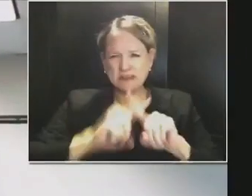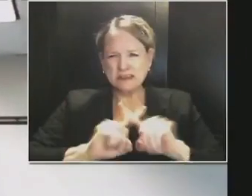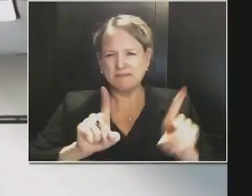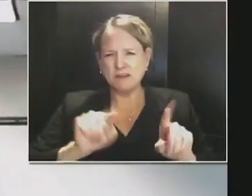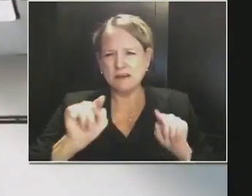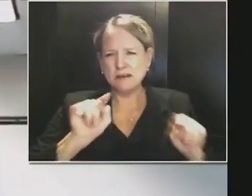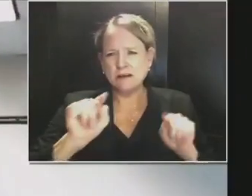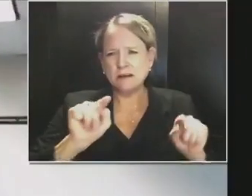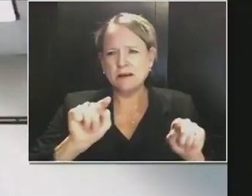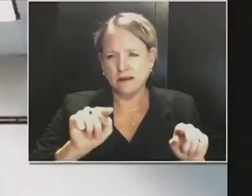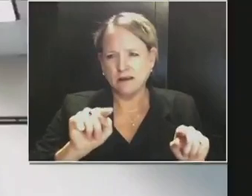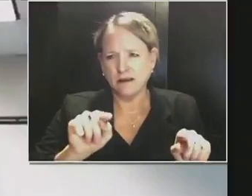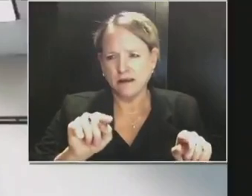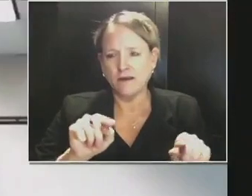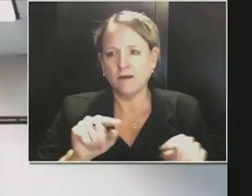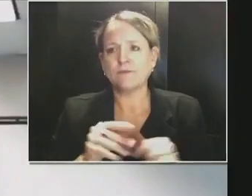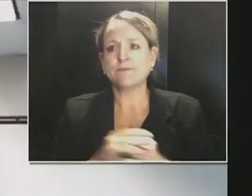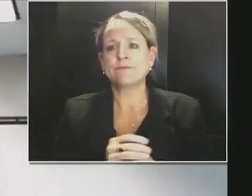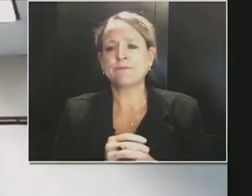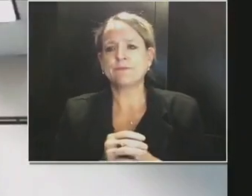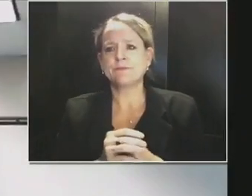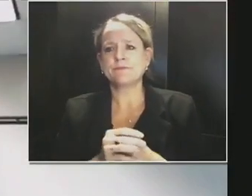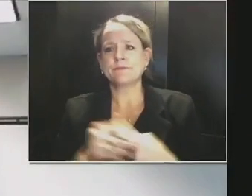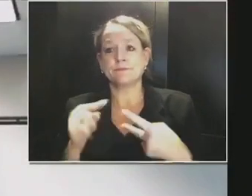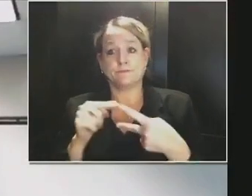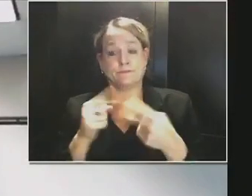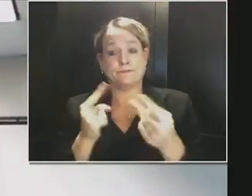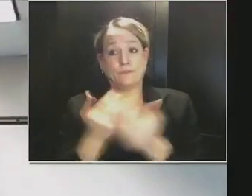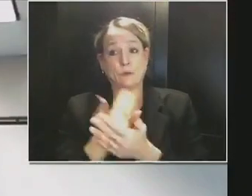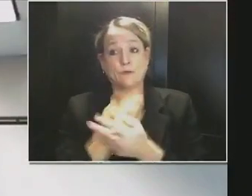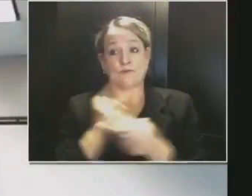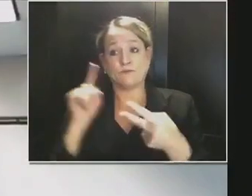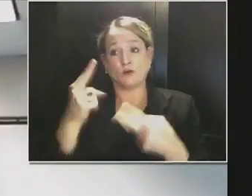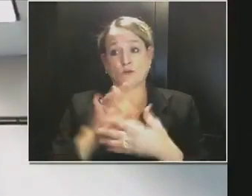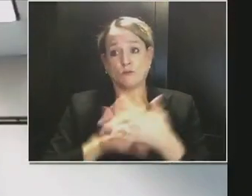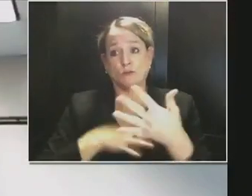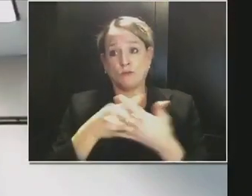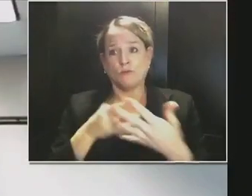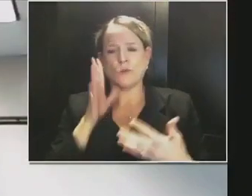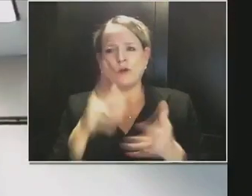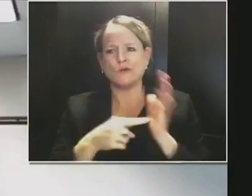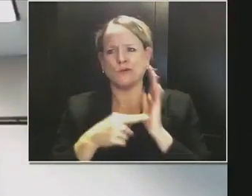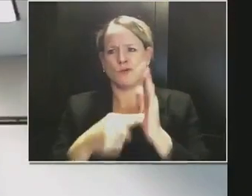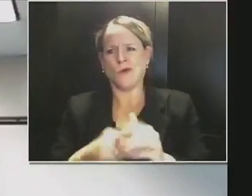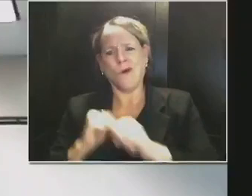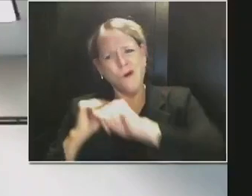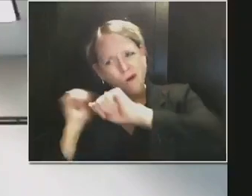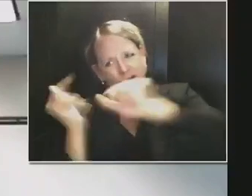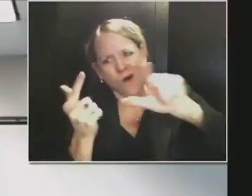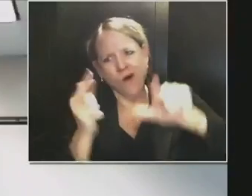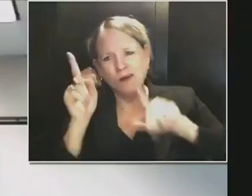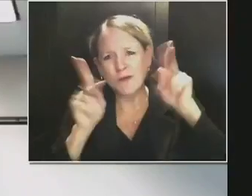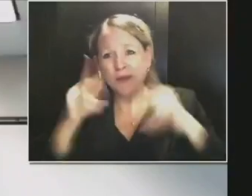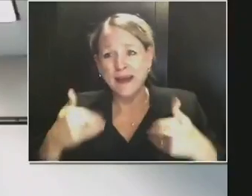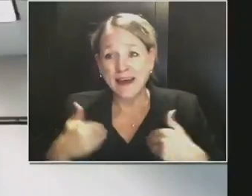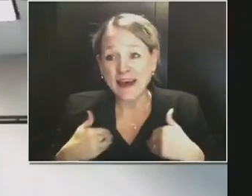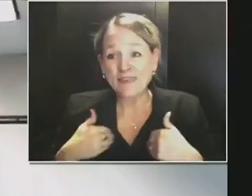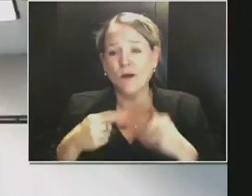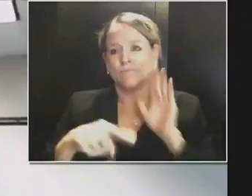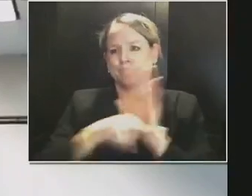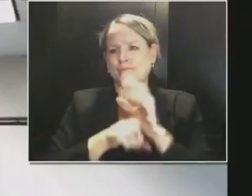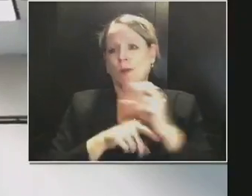area and our live data area, so that people can see the full picture of people who